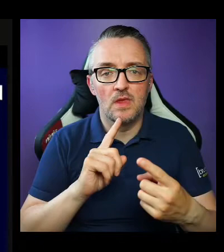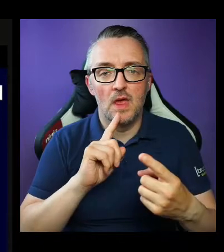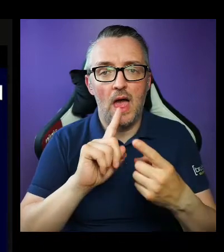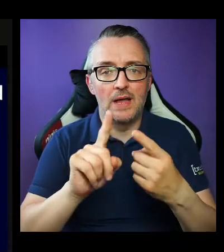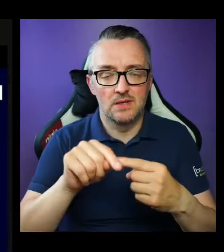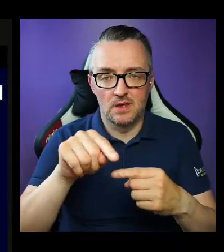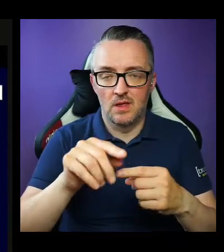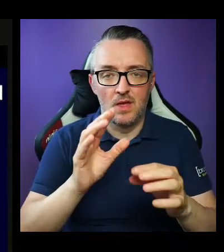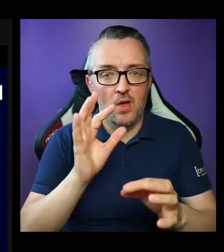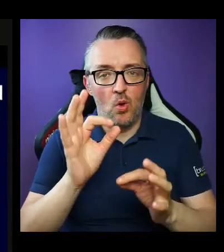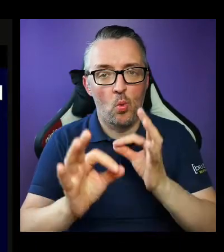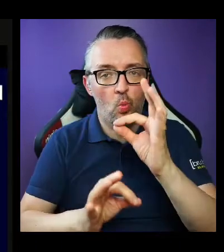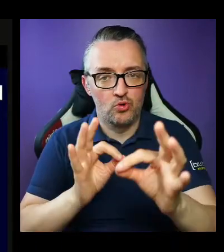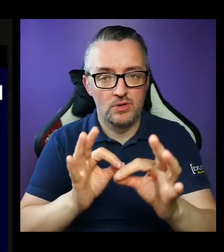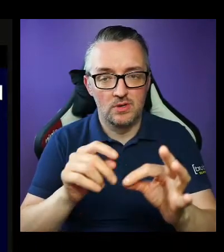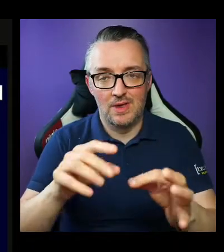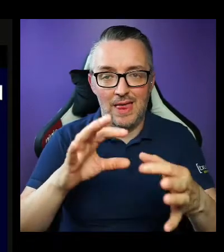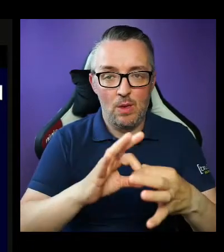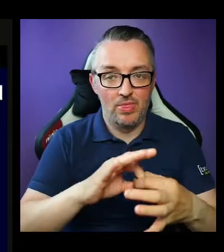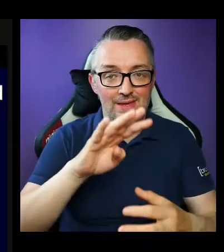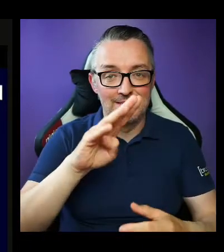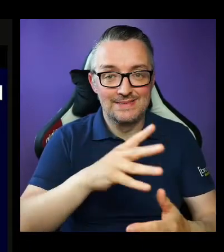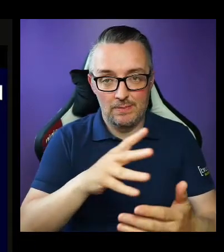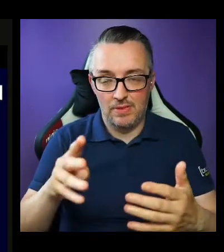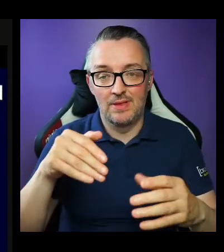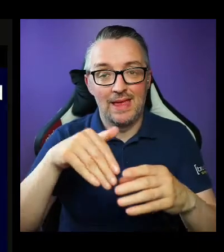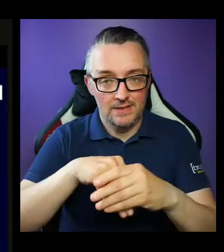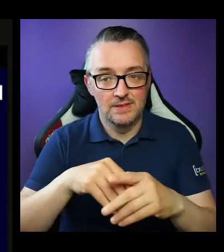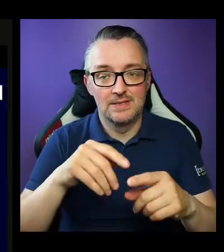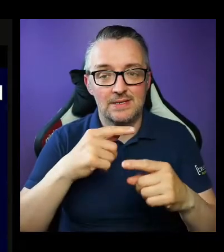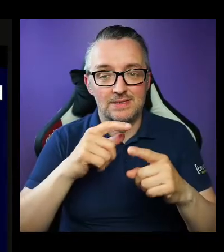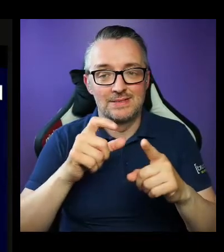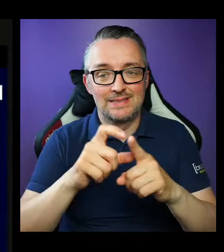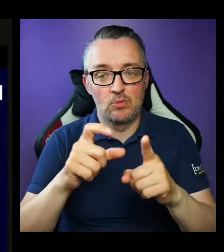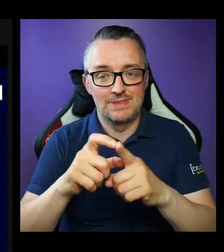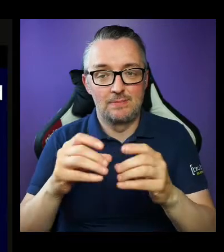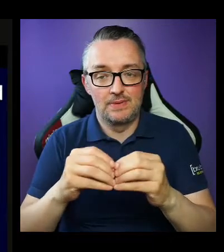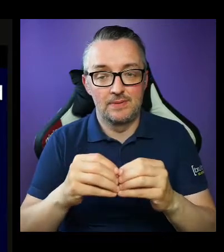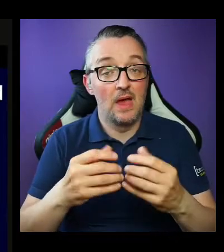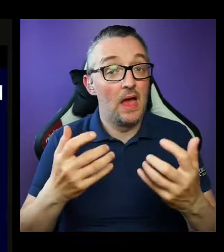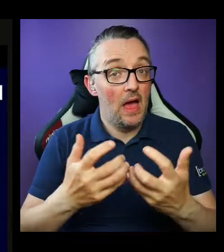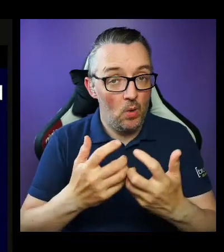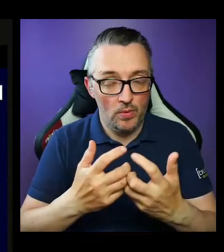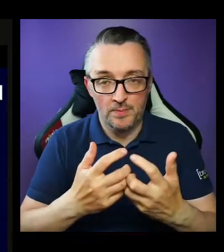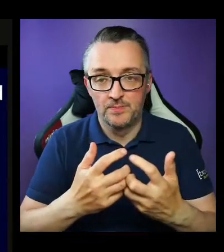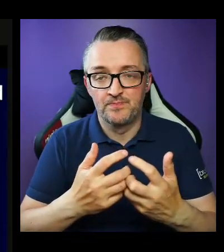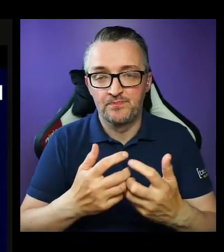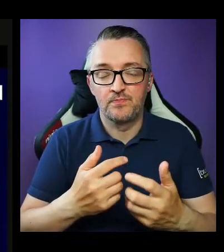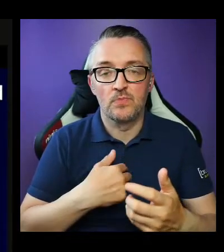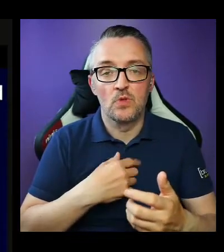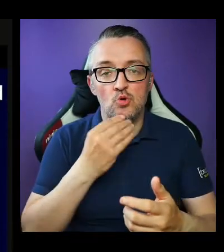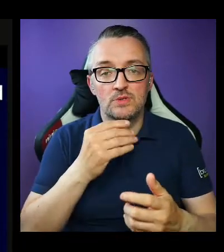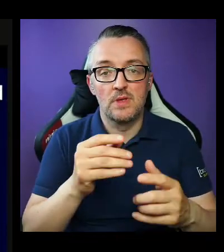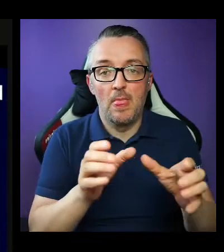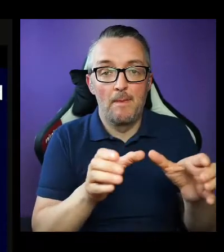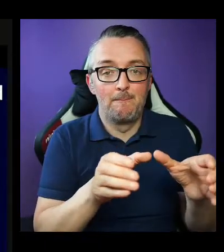that query with this table in DynamoDB? And the way that we'll do it is, for our partition